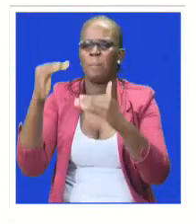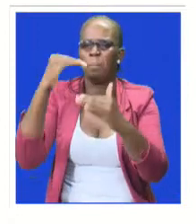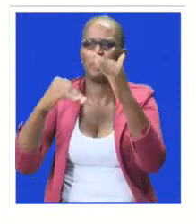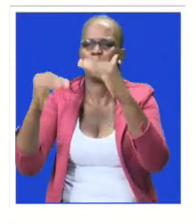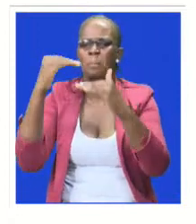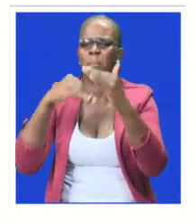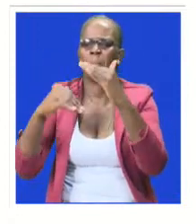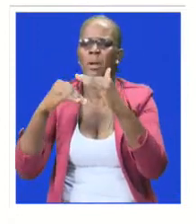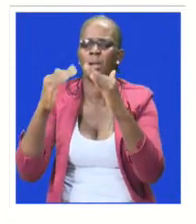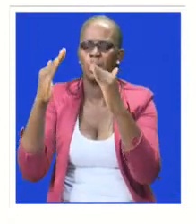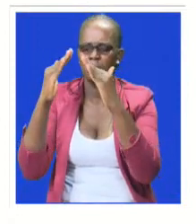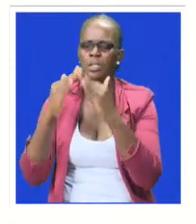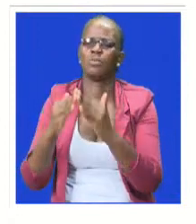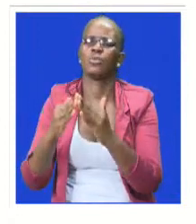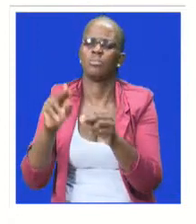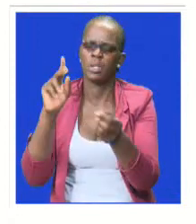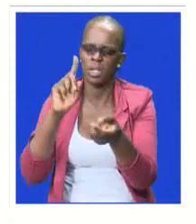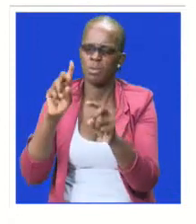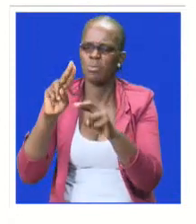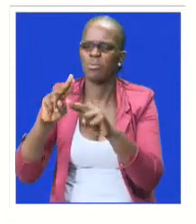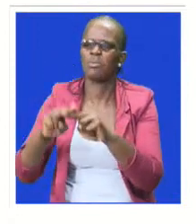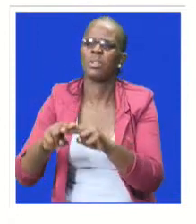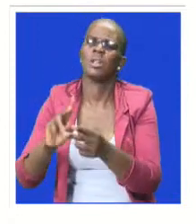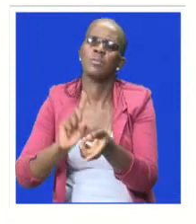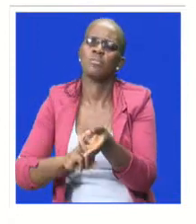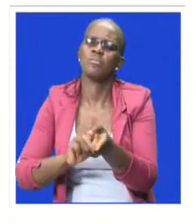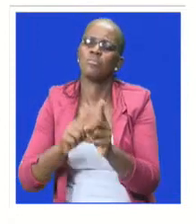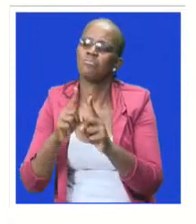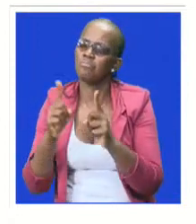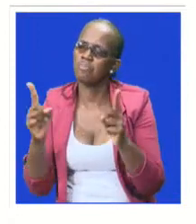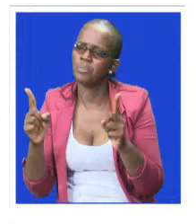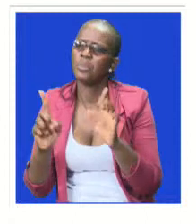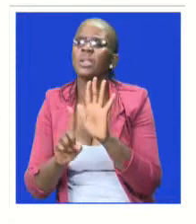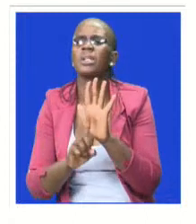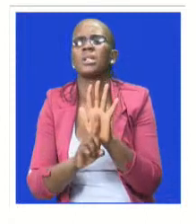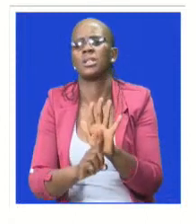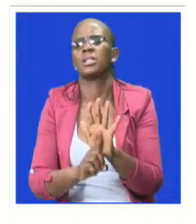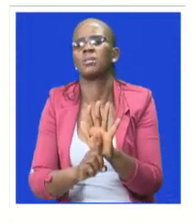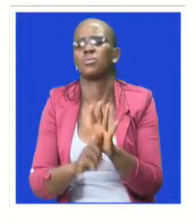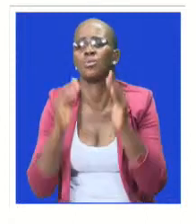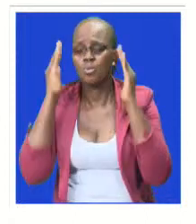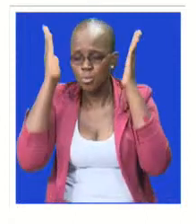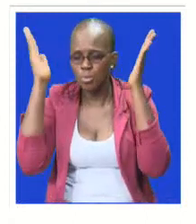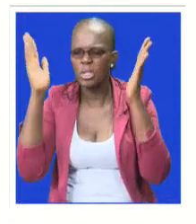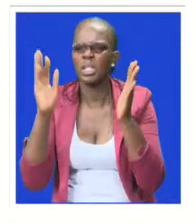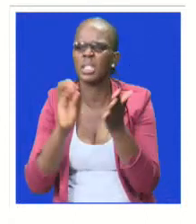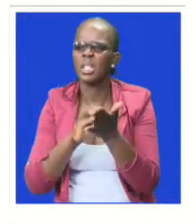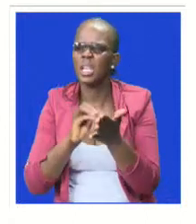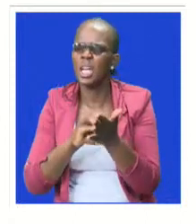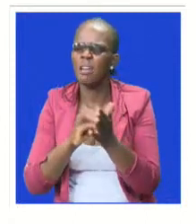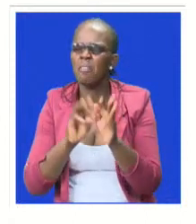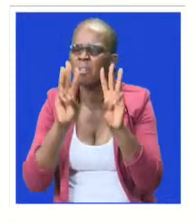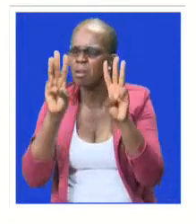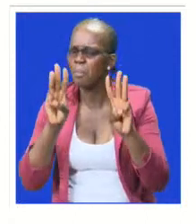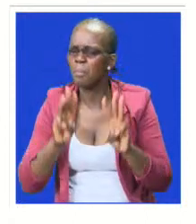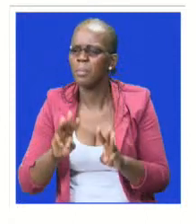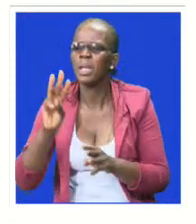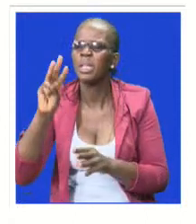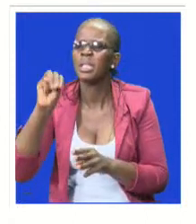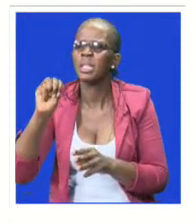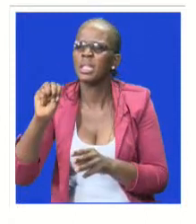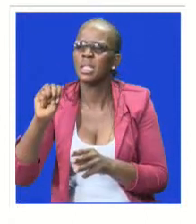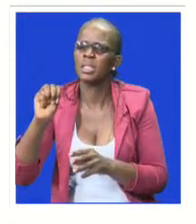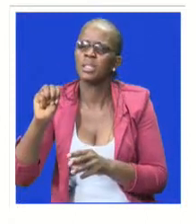caves, so that they did not build permanent homes. So they lived in caves and